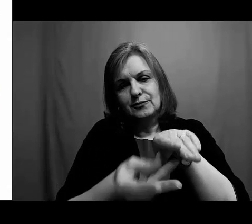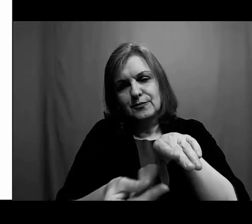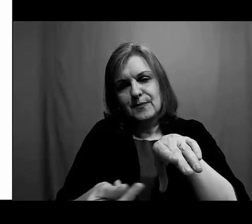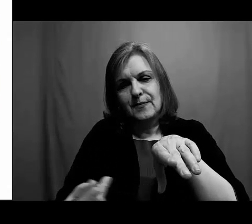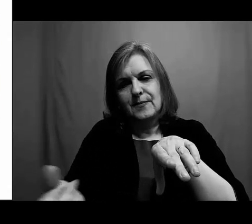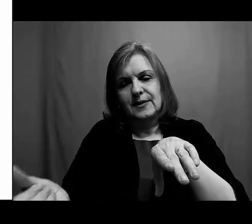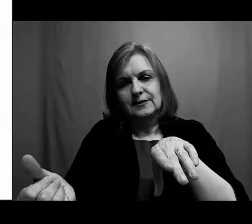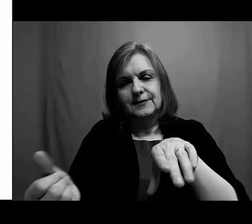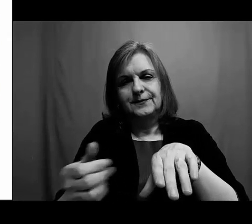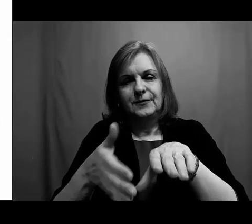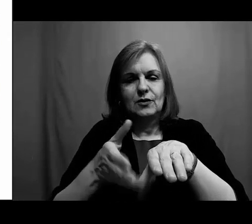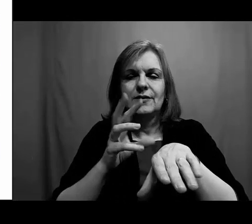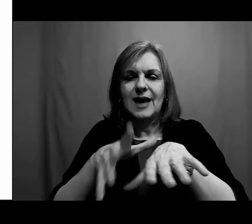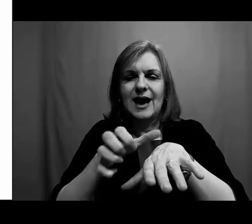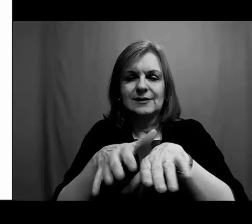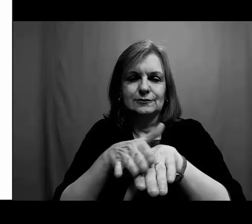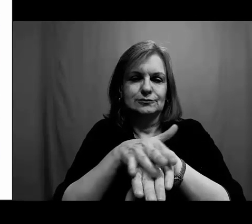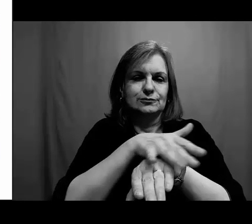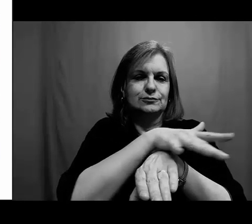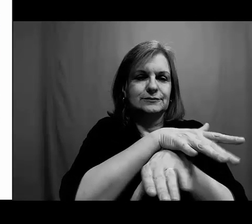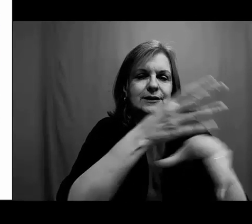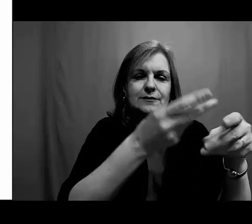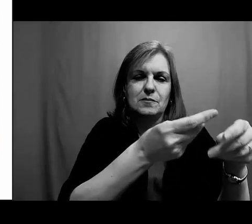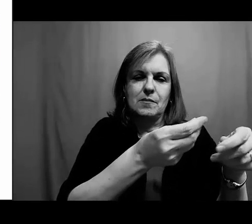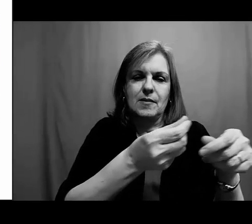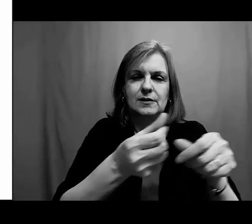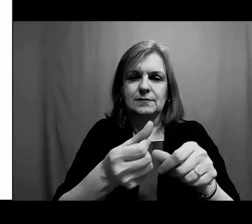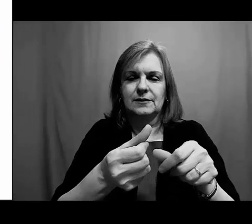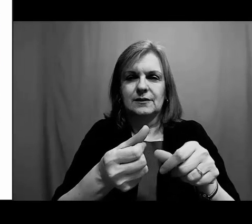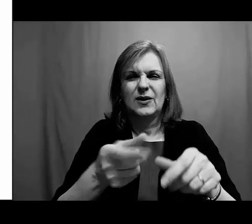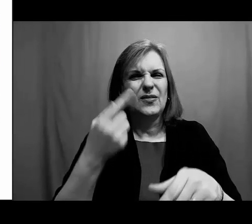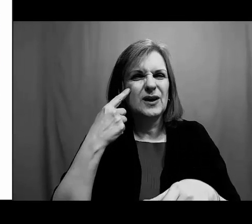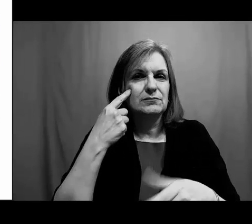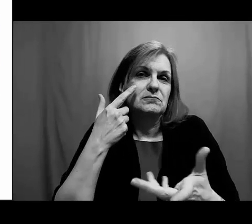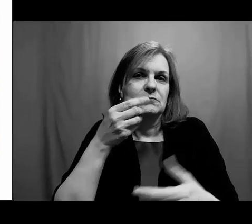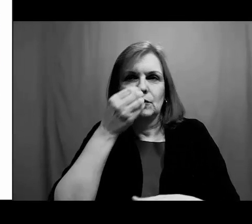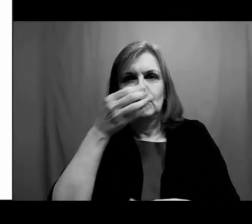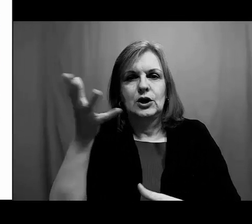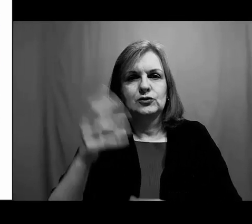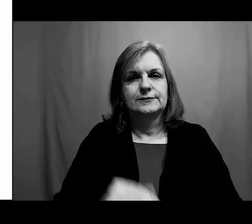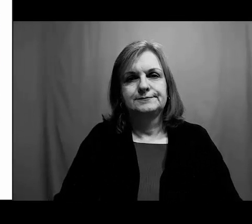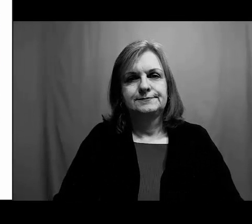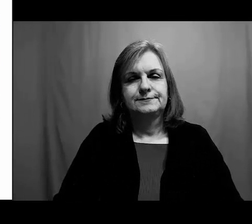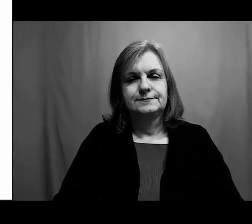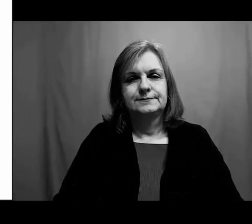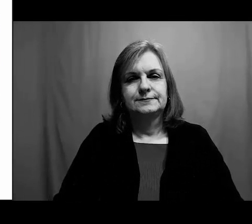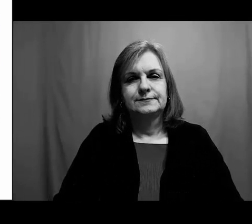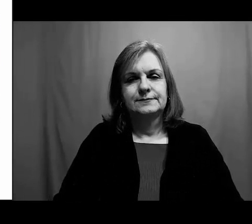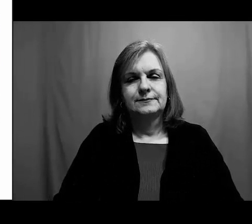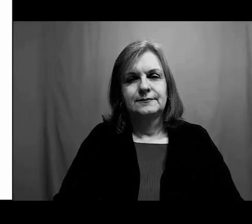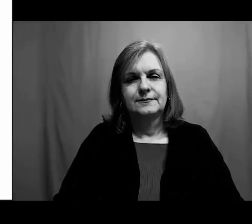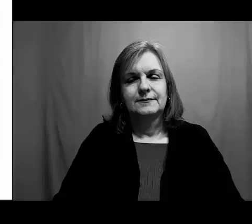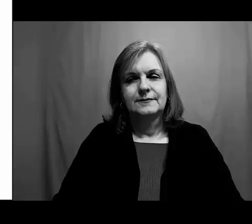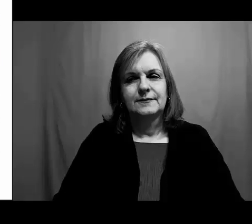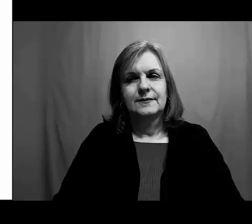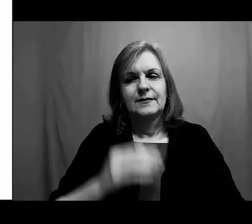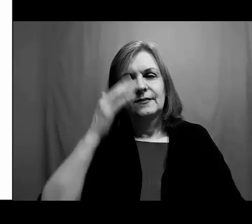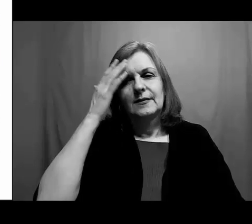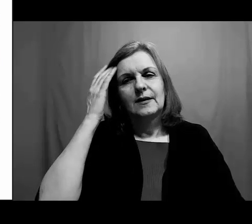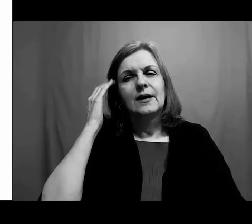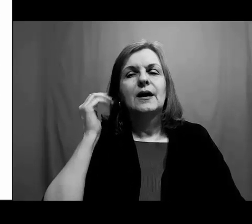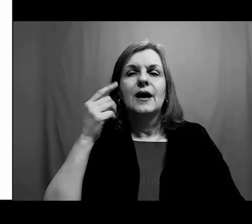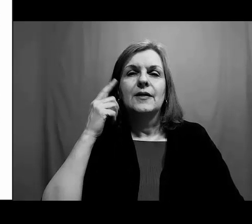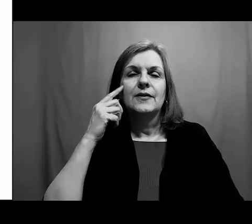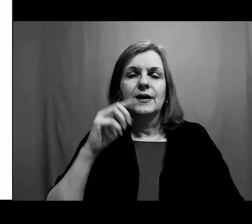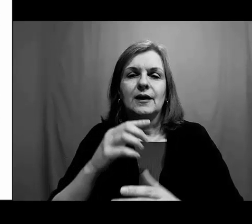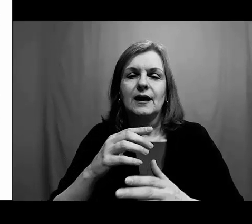here, all that went up the mountainside here. But who cares? Well, we have to think about what